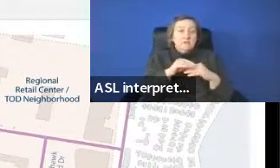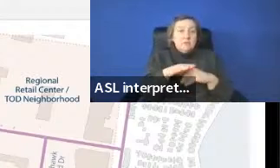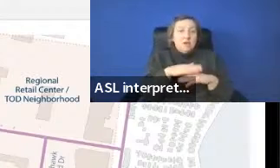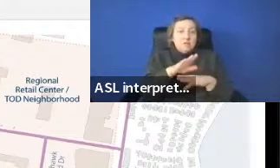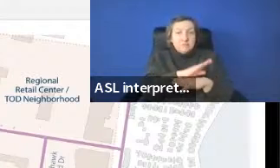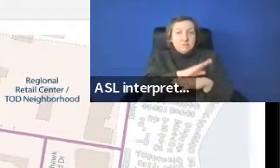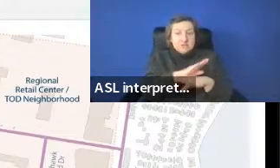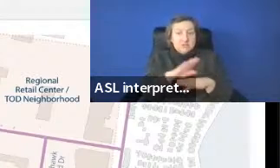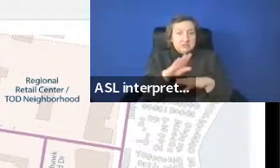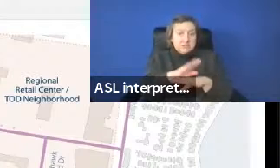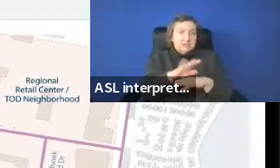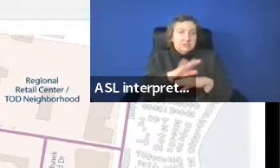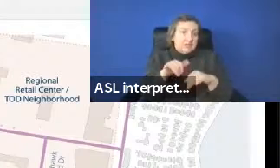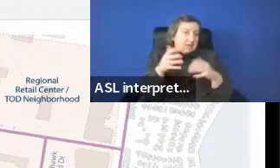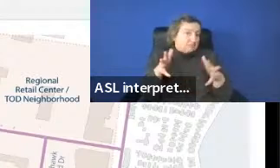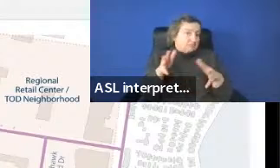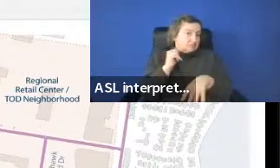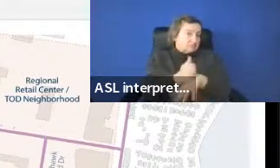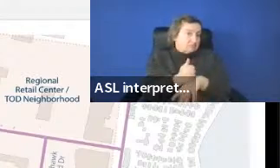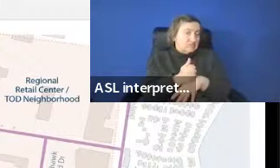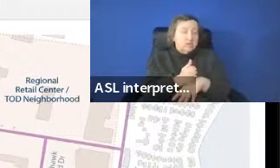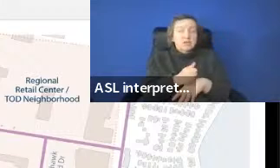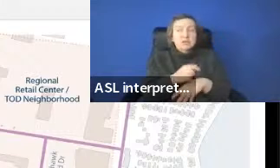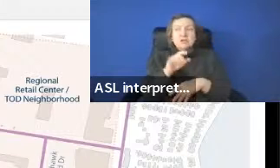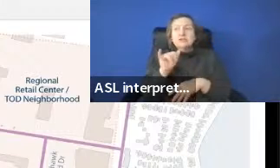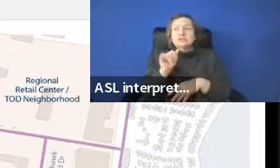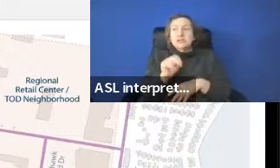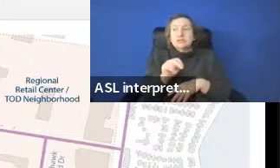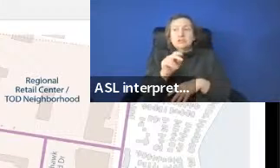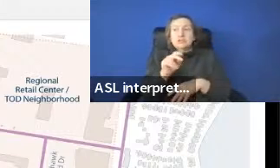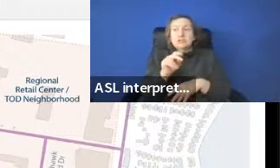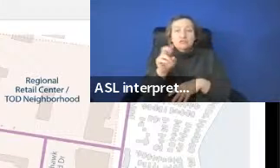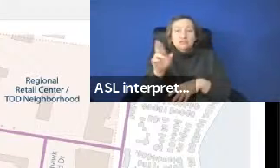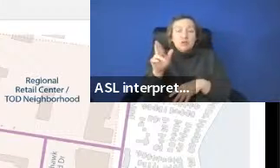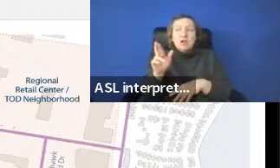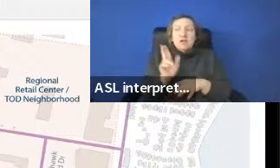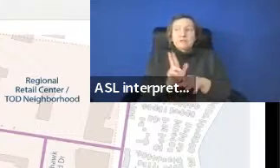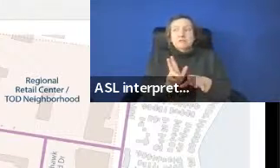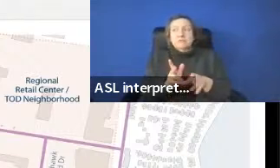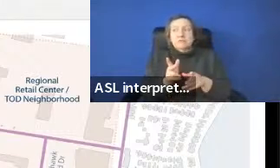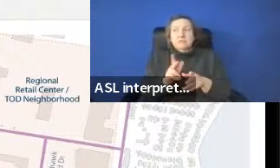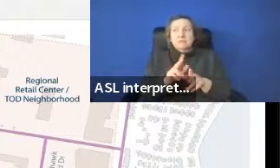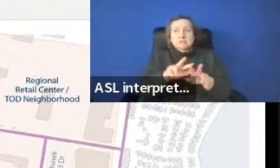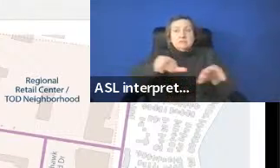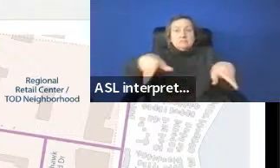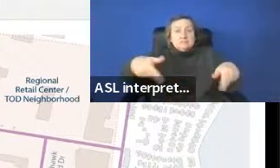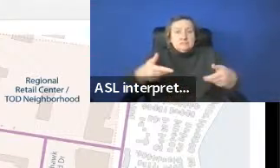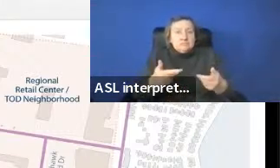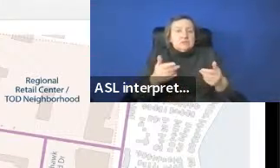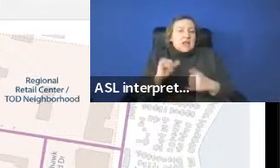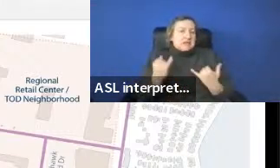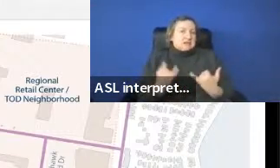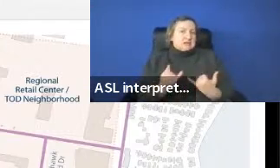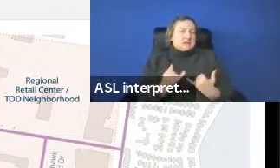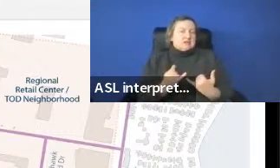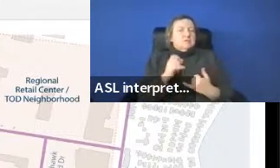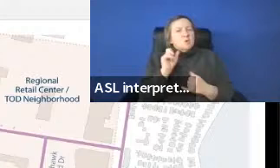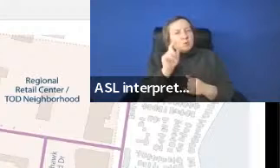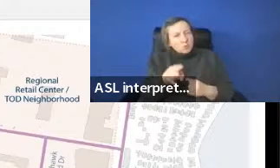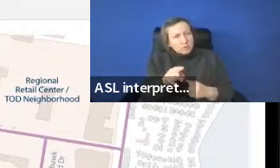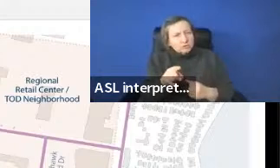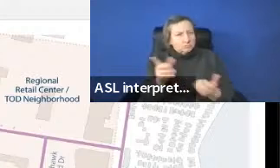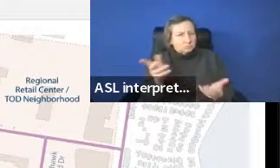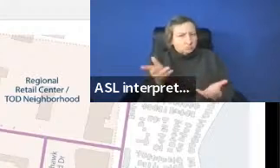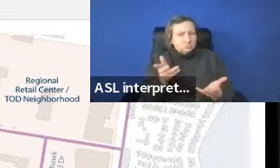now versus Jansen Drive sort of coming around the way it does now. So just a question, I guess, about, I